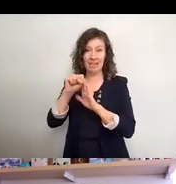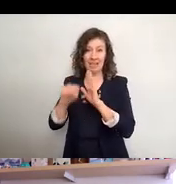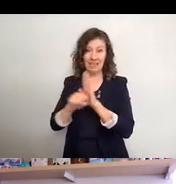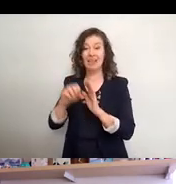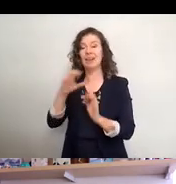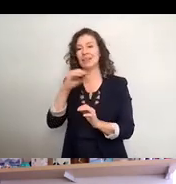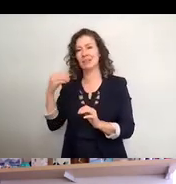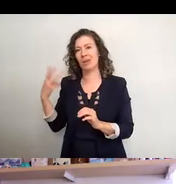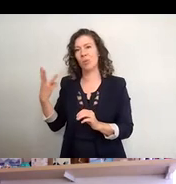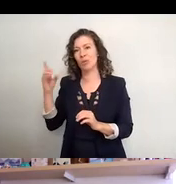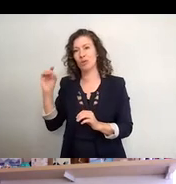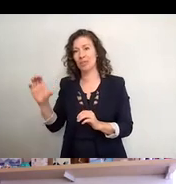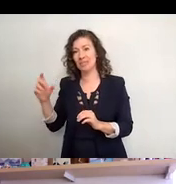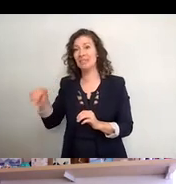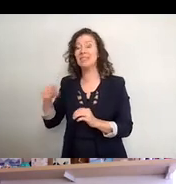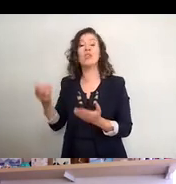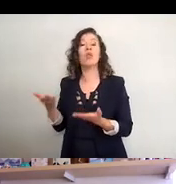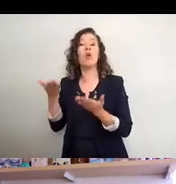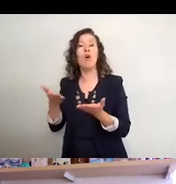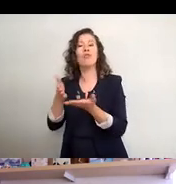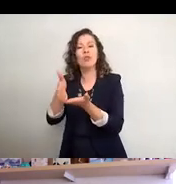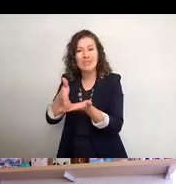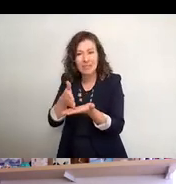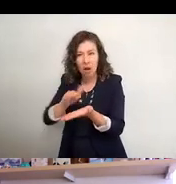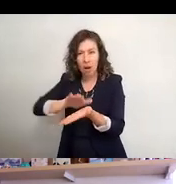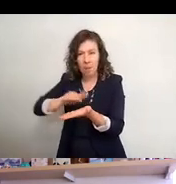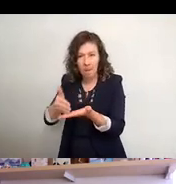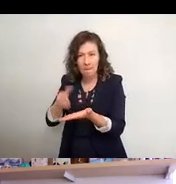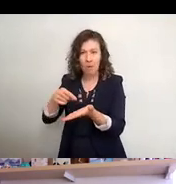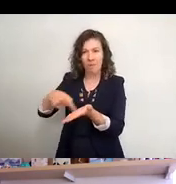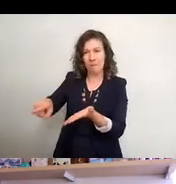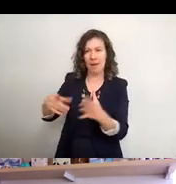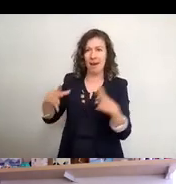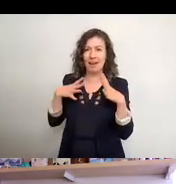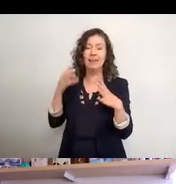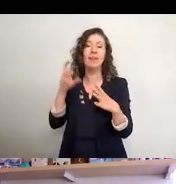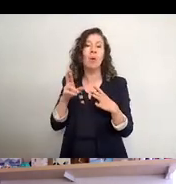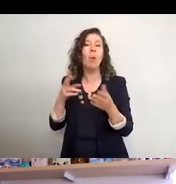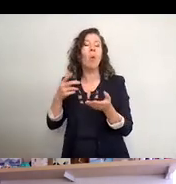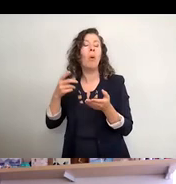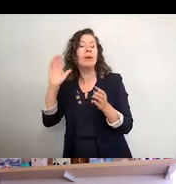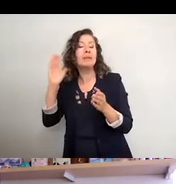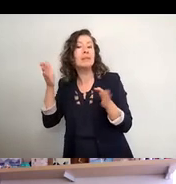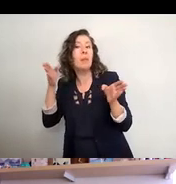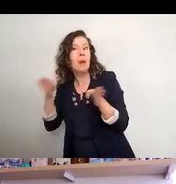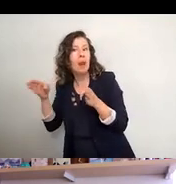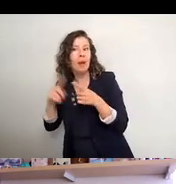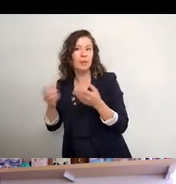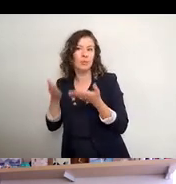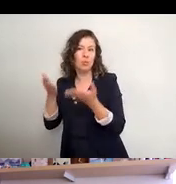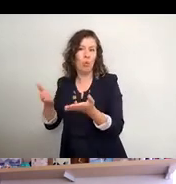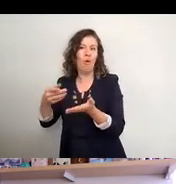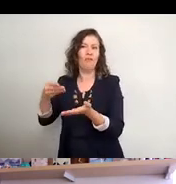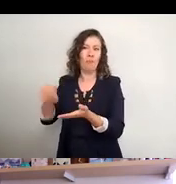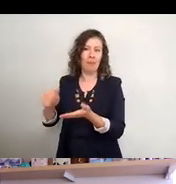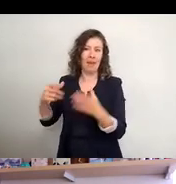of Columbia that offer some level of paid leave or are planning to offer paid leave for mothers. But at the time